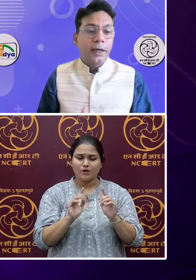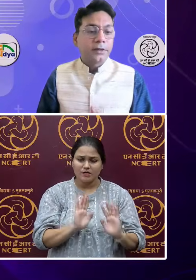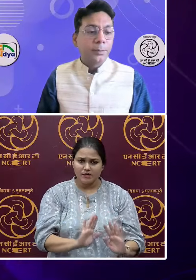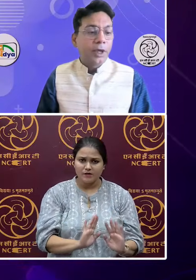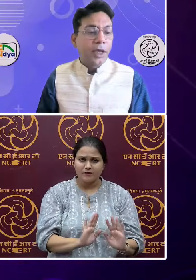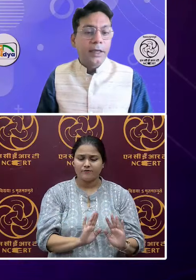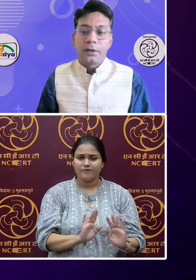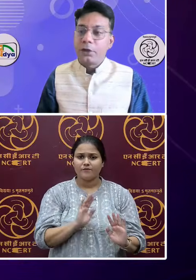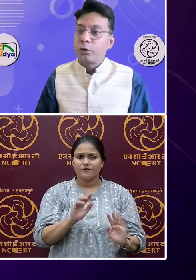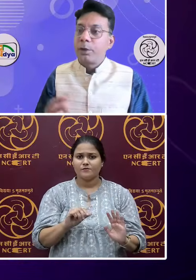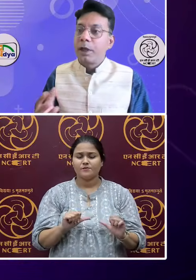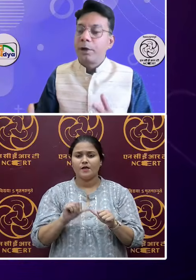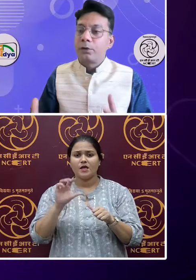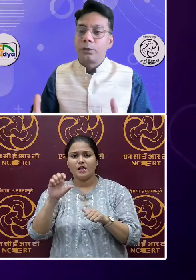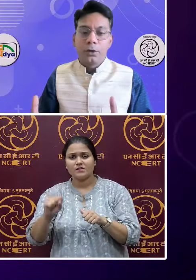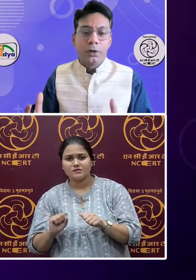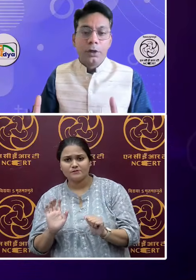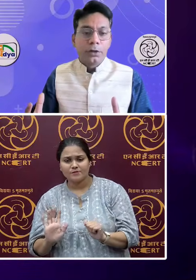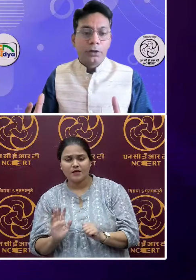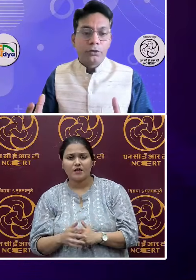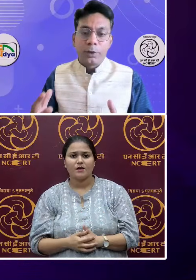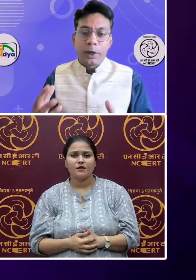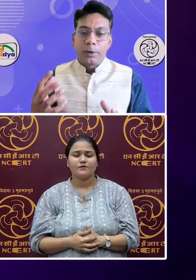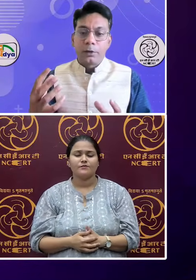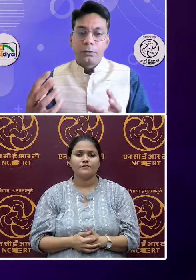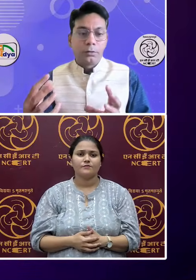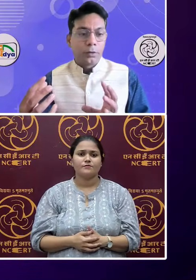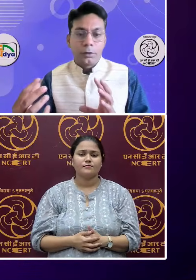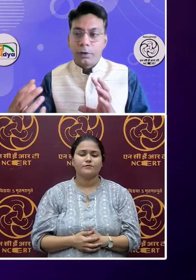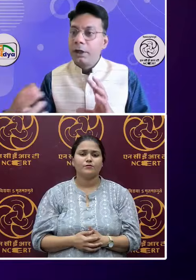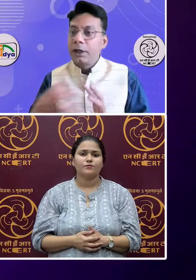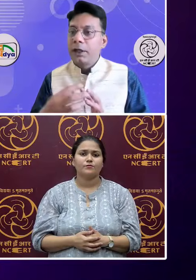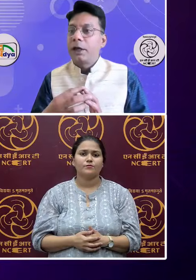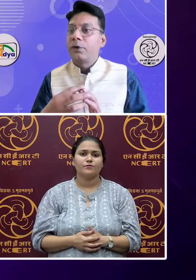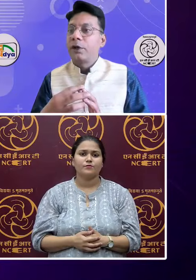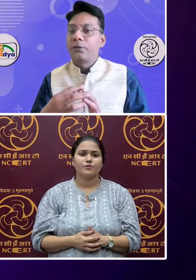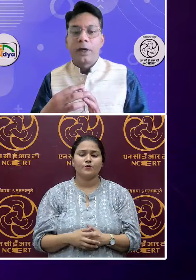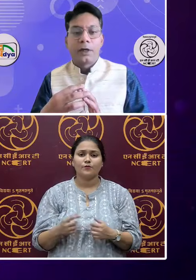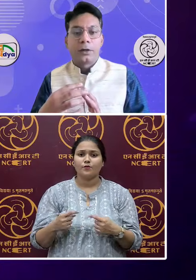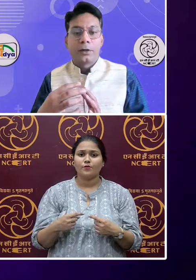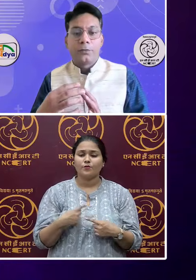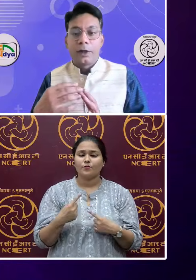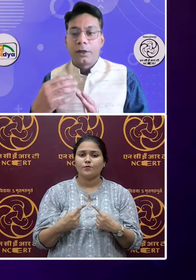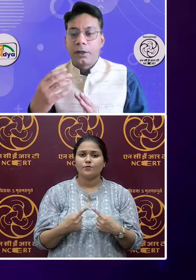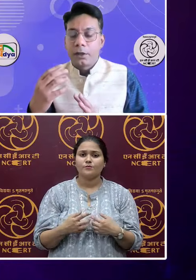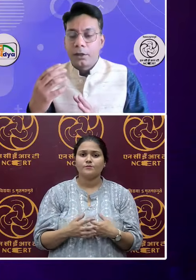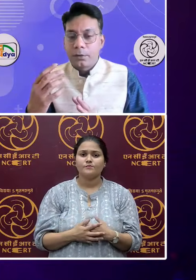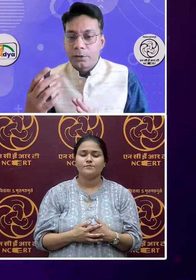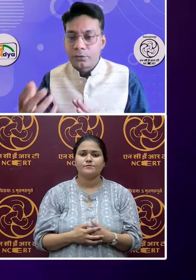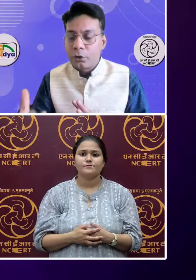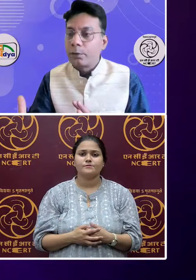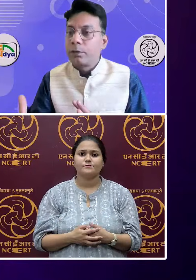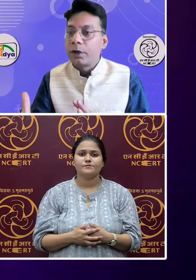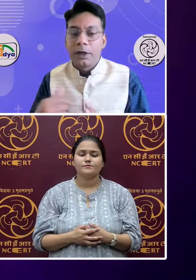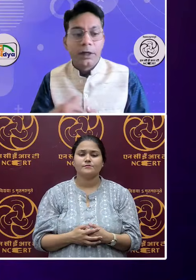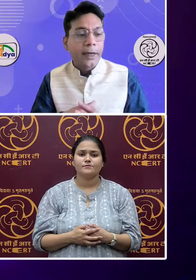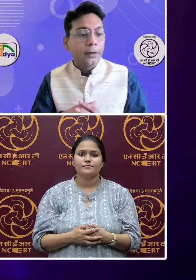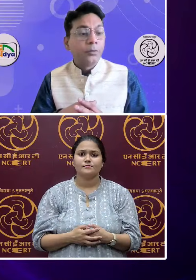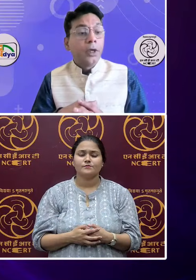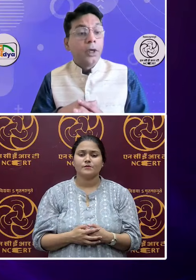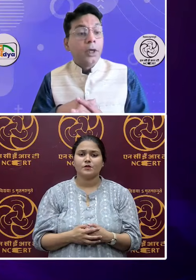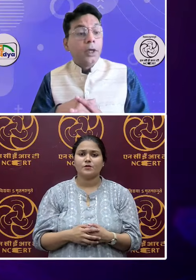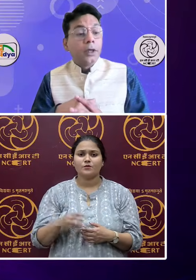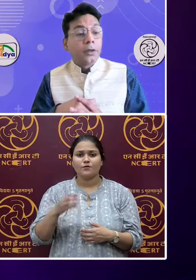or XAPI. They should be able to integrate with different SFORM